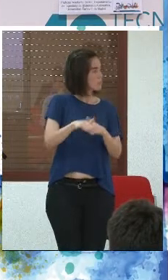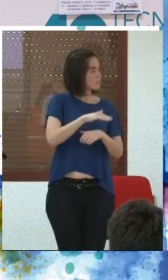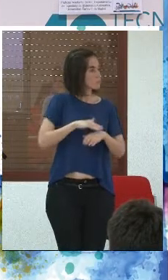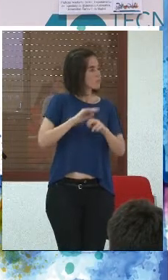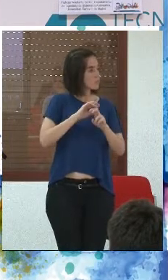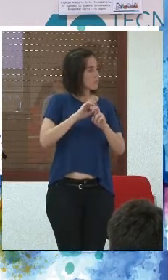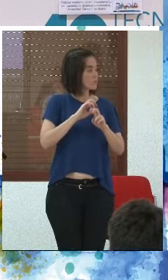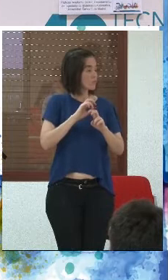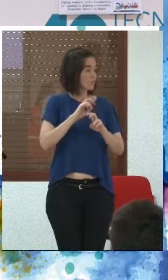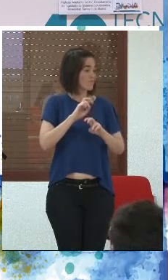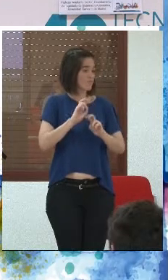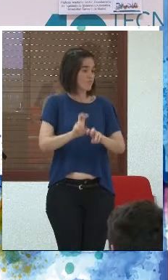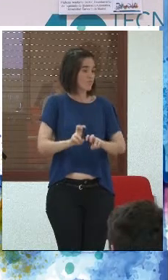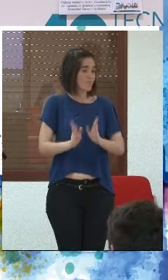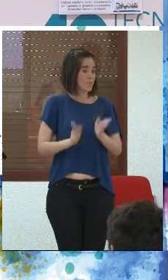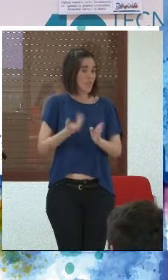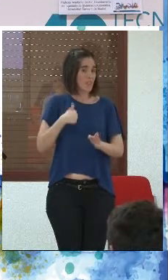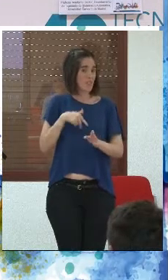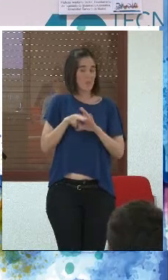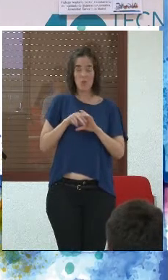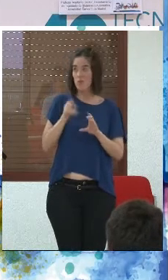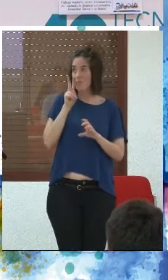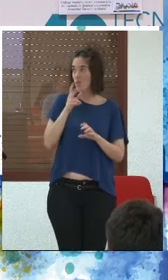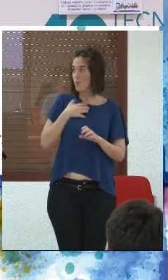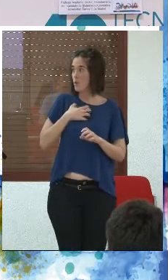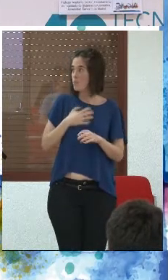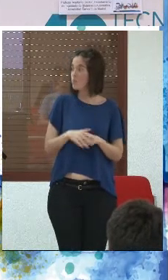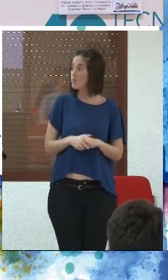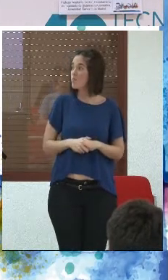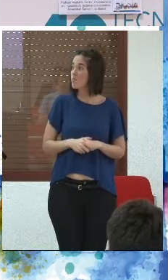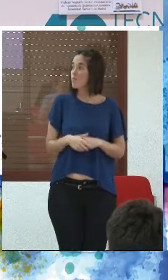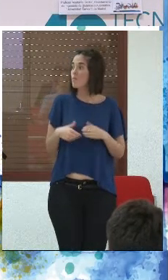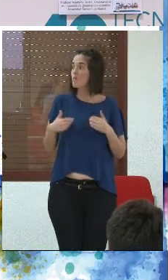the rehabilitation area, but it seems like we cannot see the video, unfortunately.